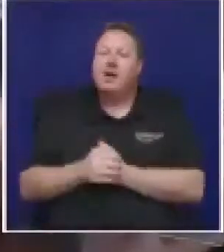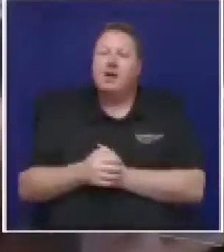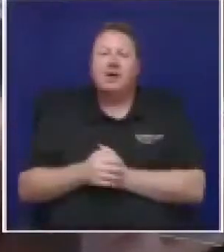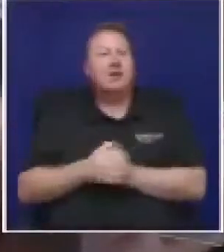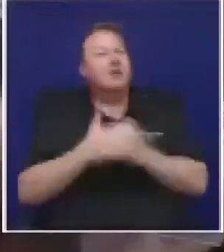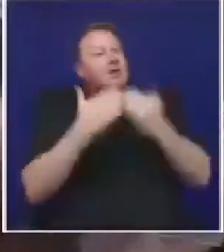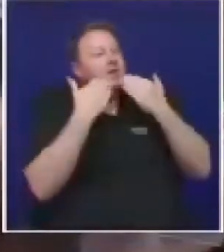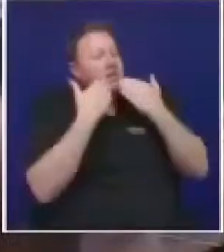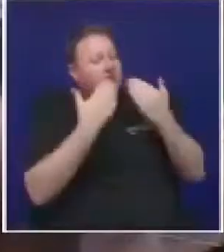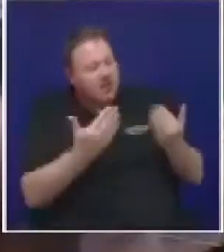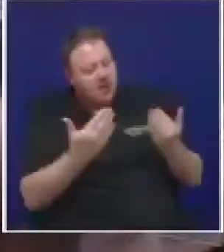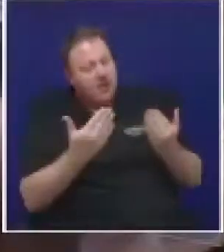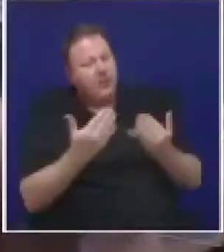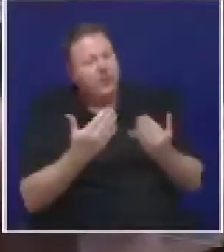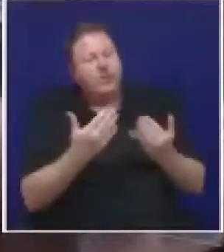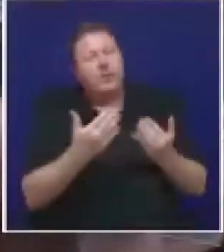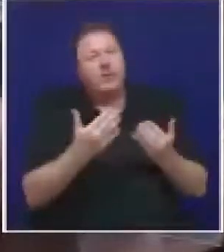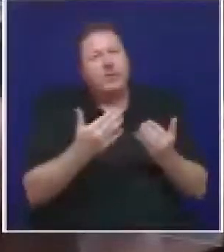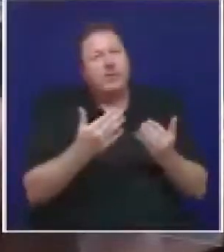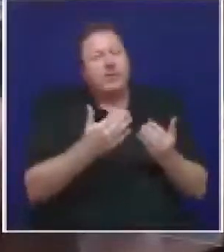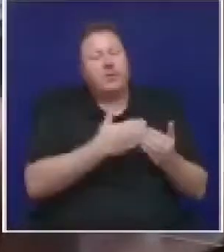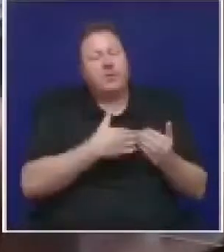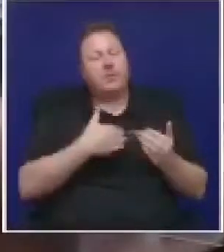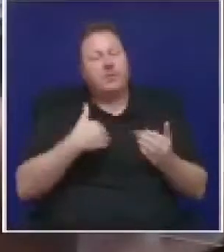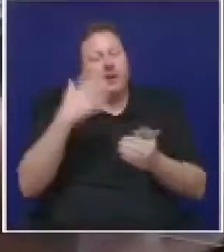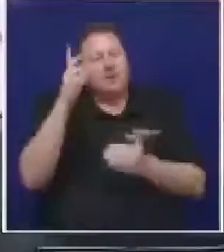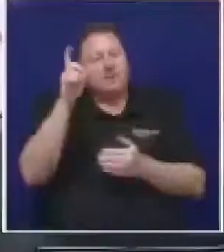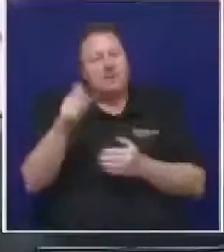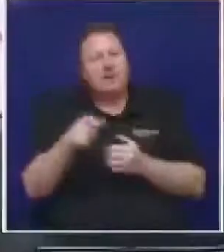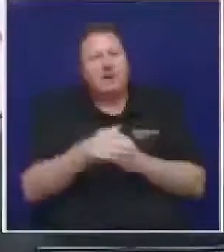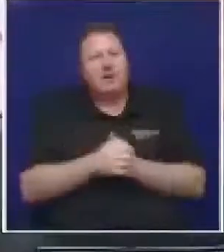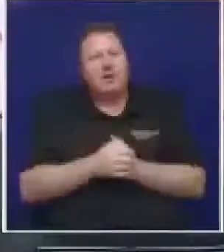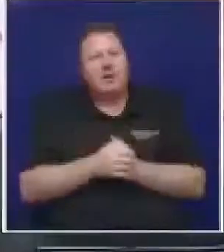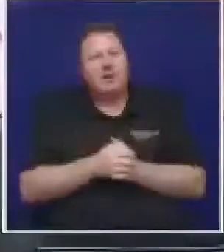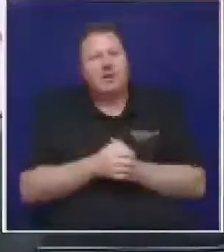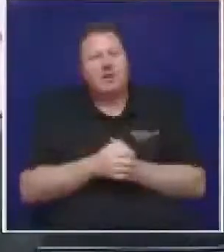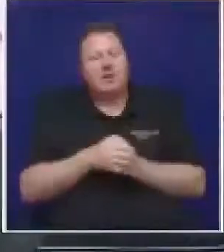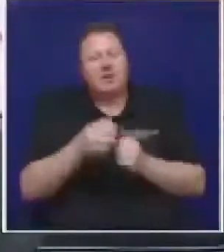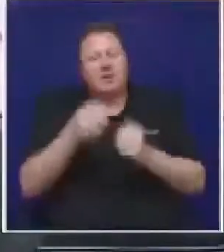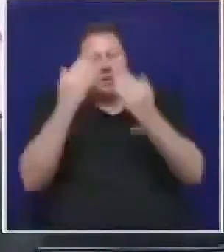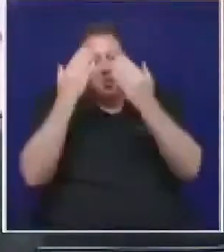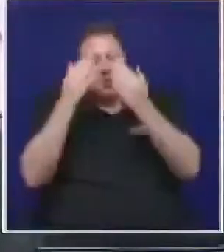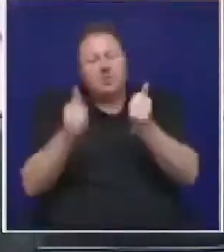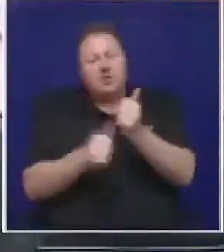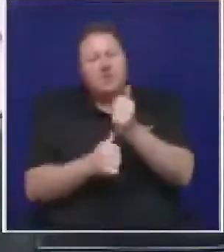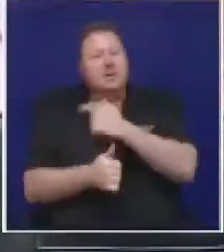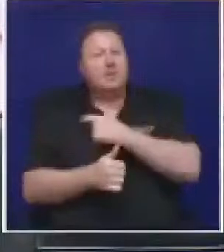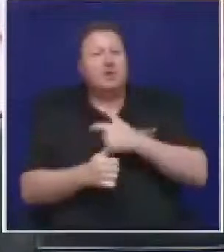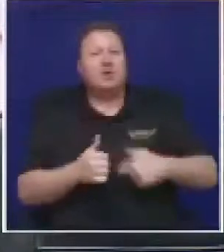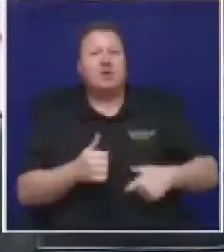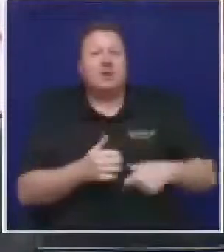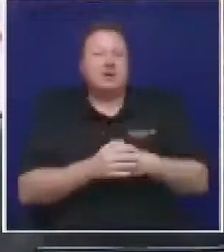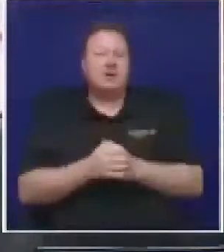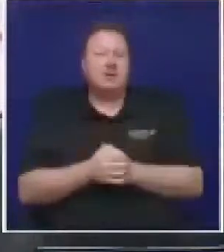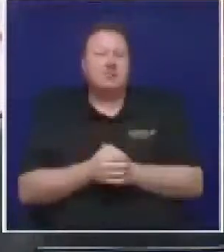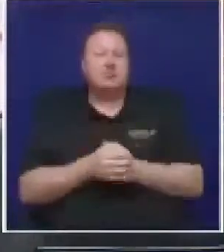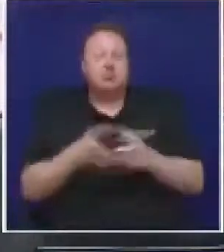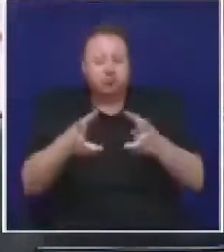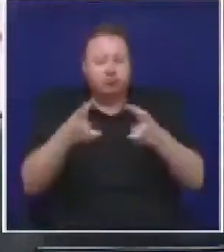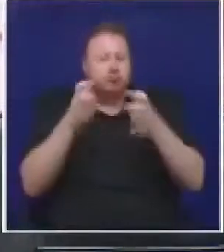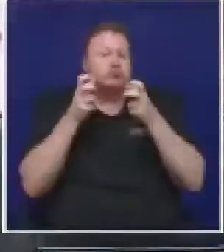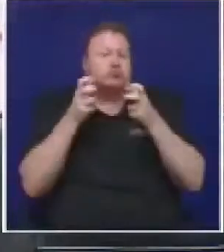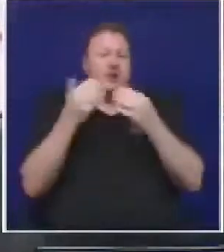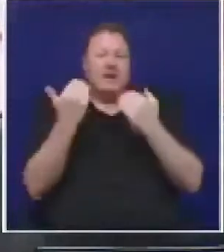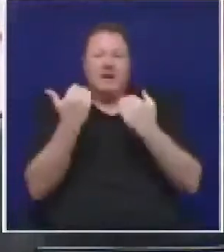Thank you, Madam Speaker. Honorable Deputy President, recognizing that the